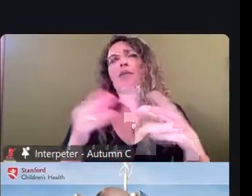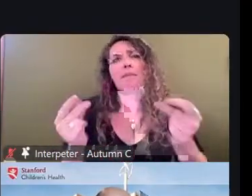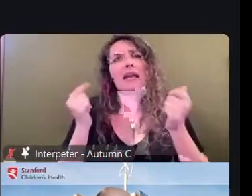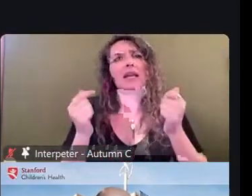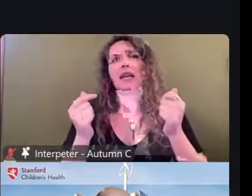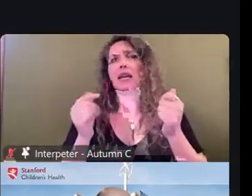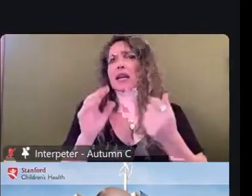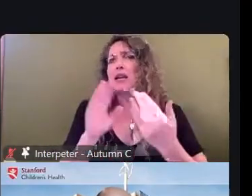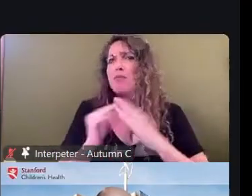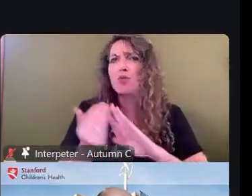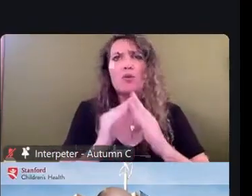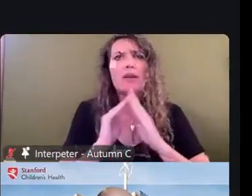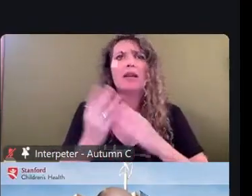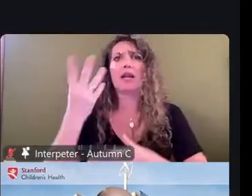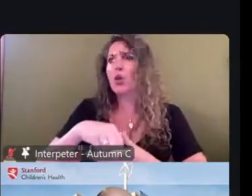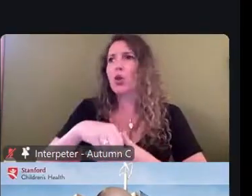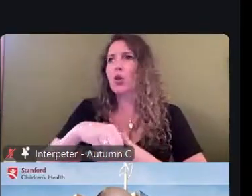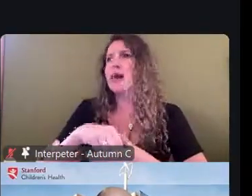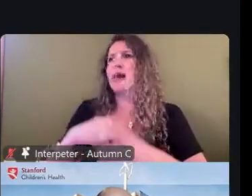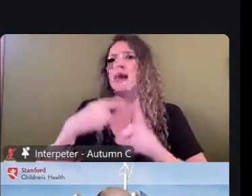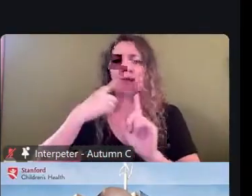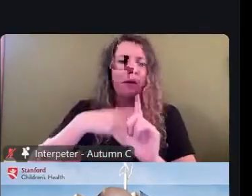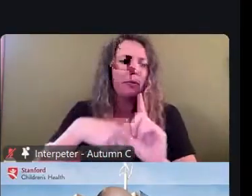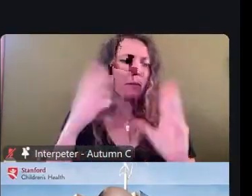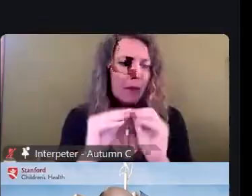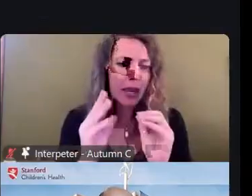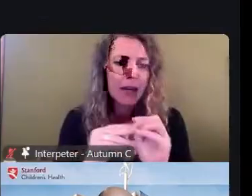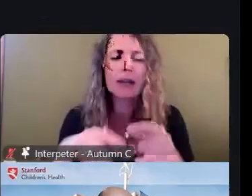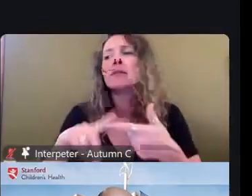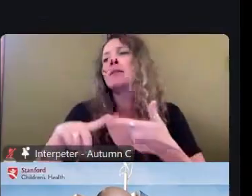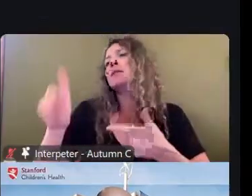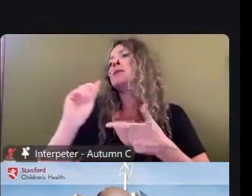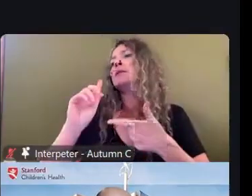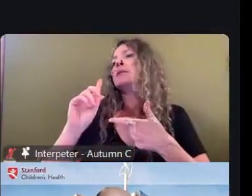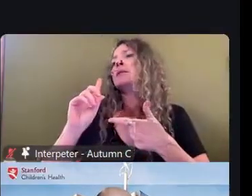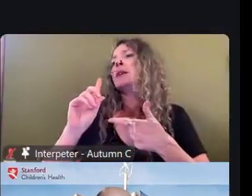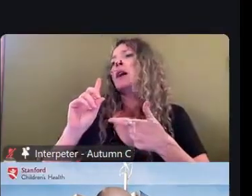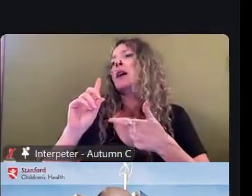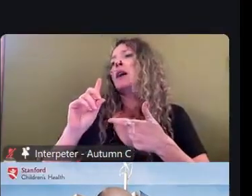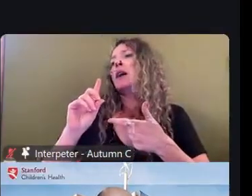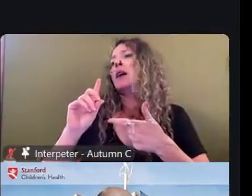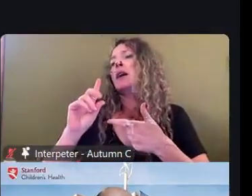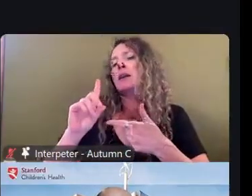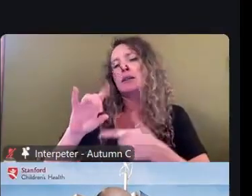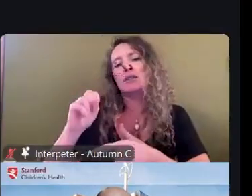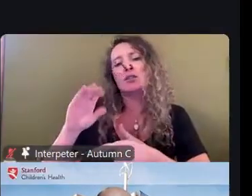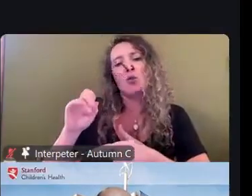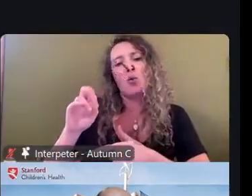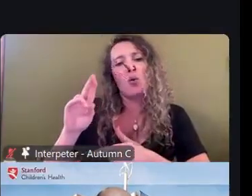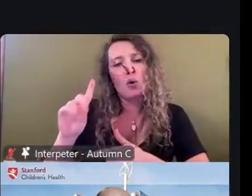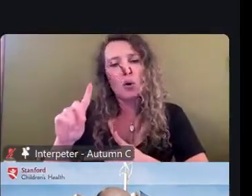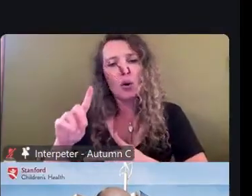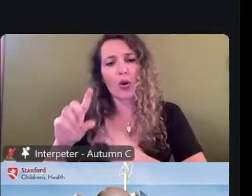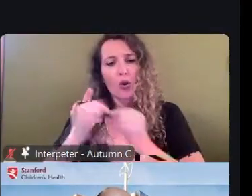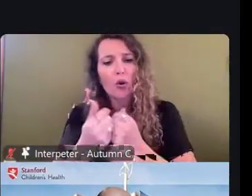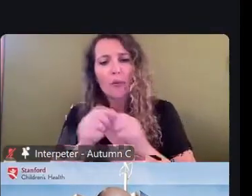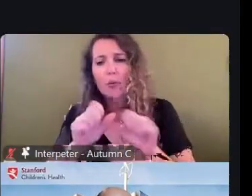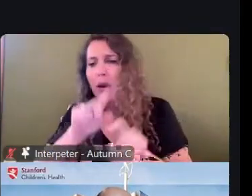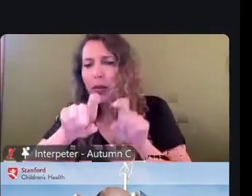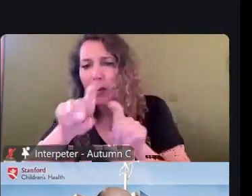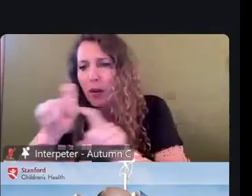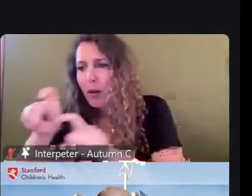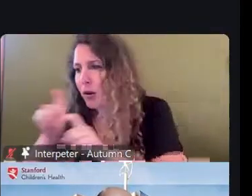immediate community, including like monthly meetings, the Discord group, a listserv where people can ask